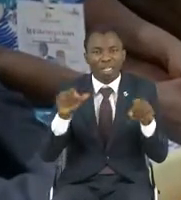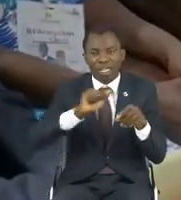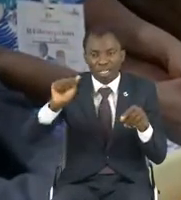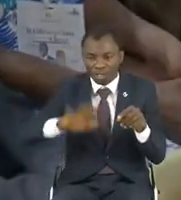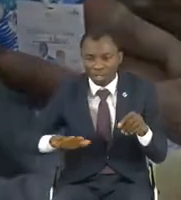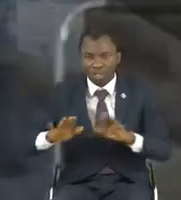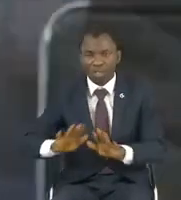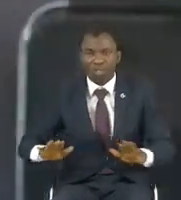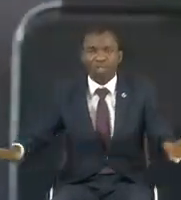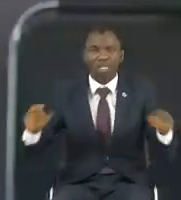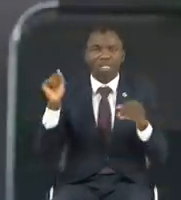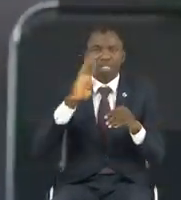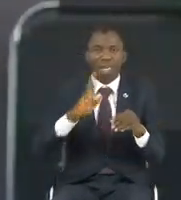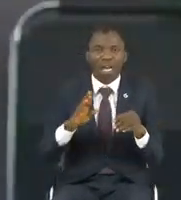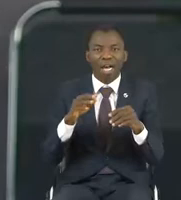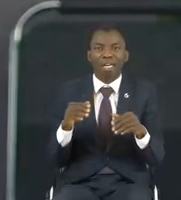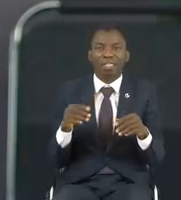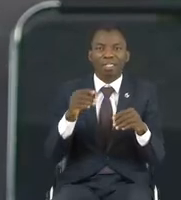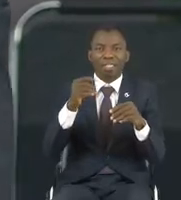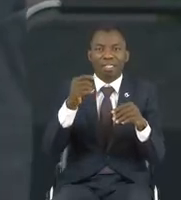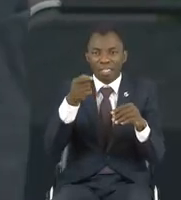they are limited in knowledge.